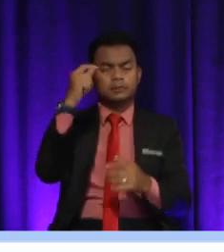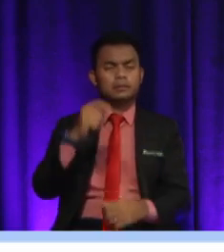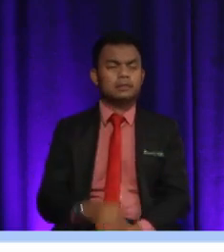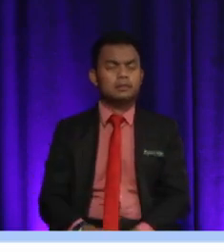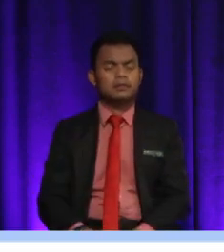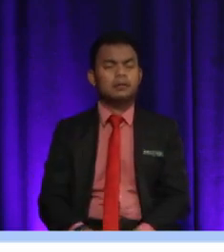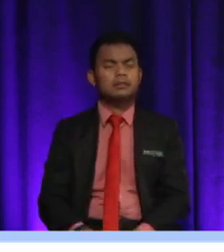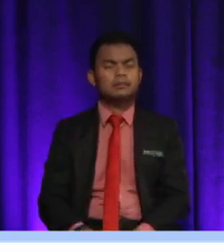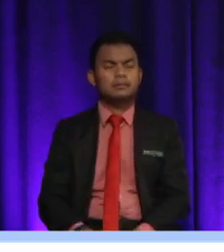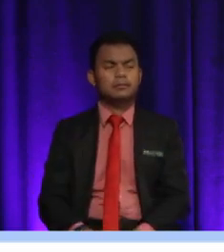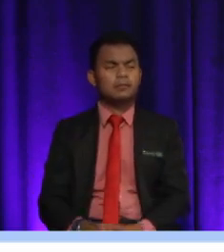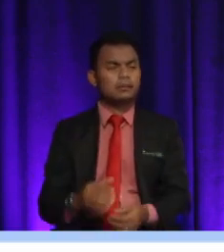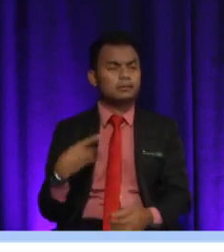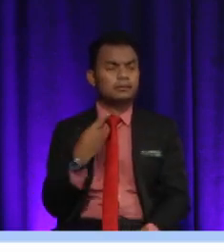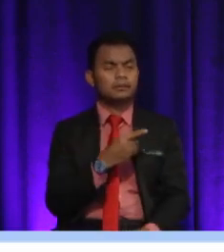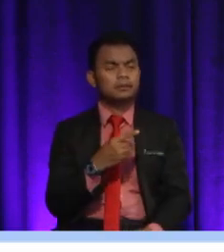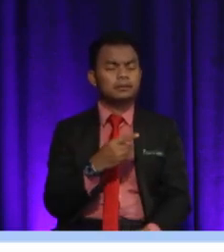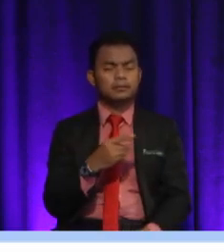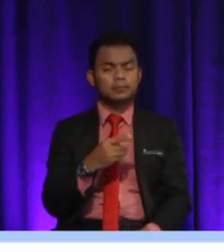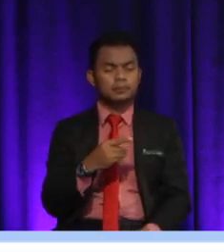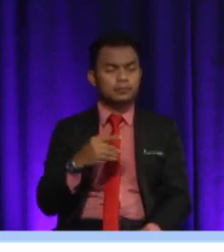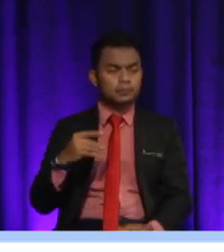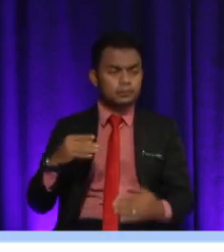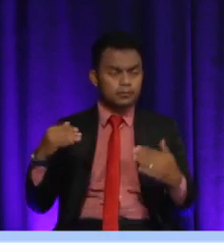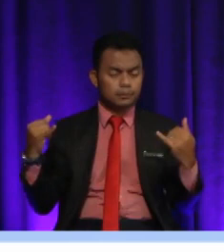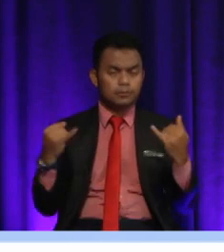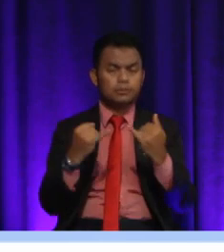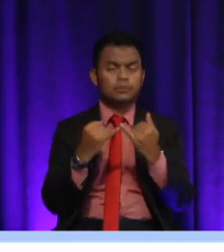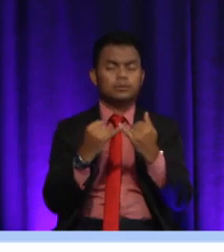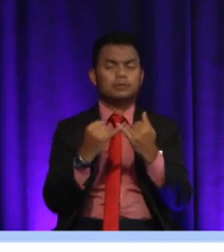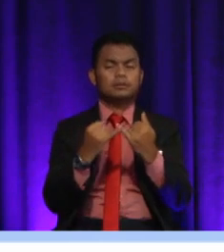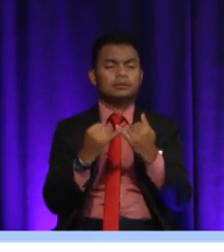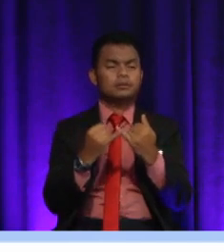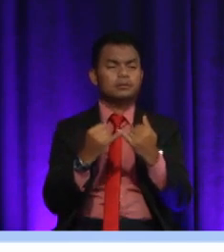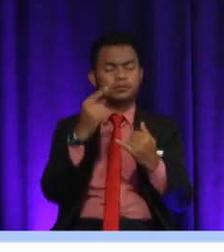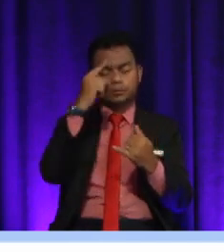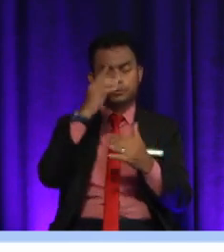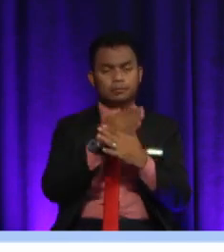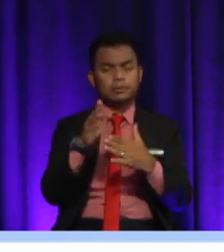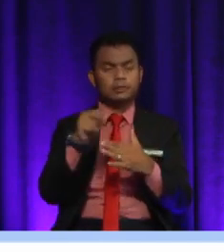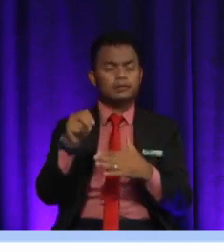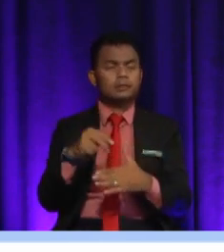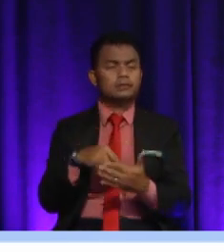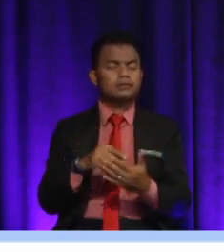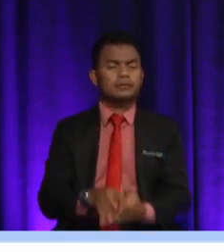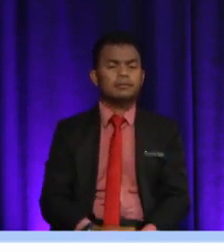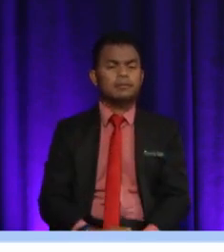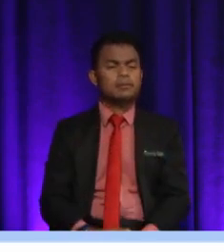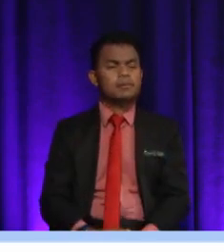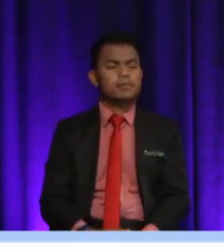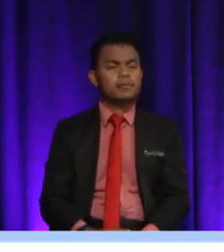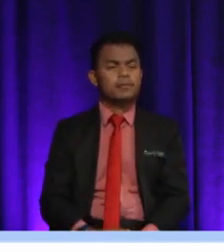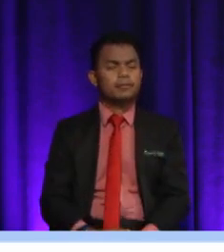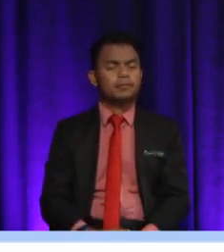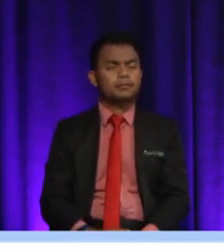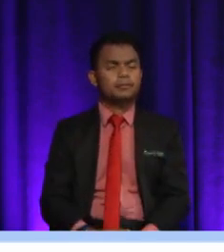this points to this part. Okay? And then the deaths of her daughter and husband had been caused by